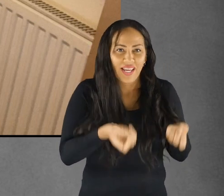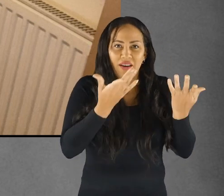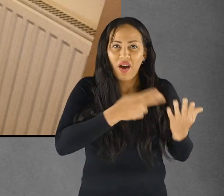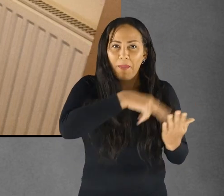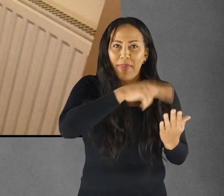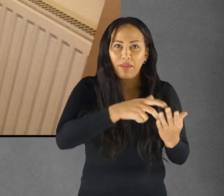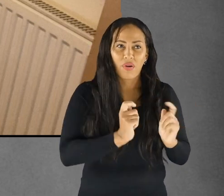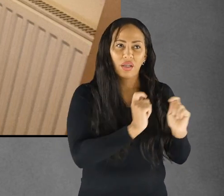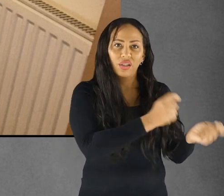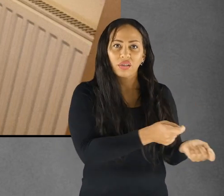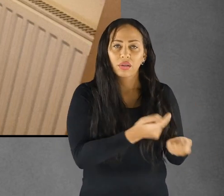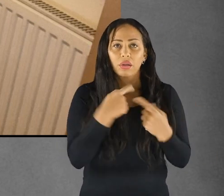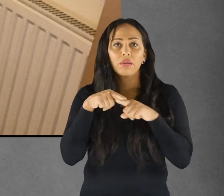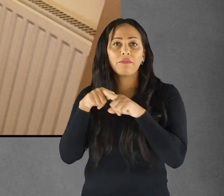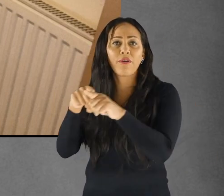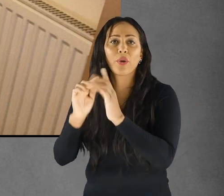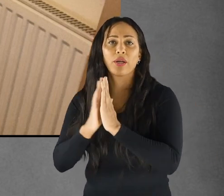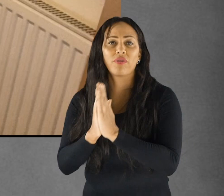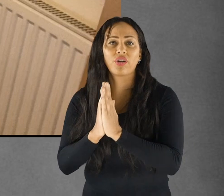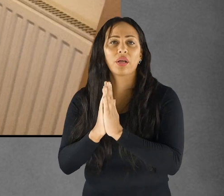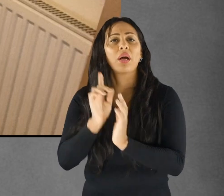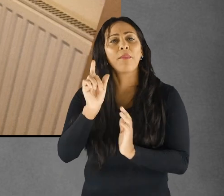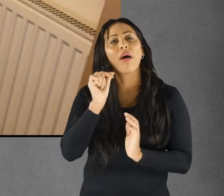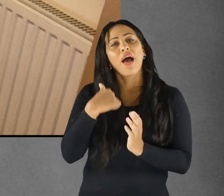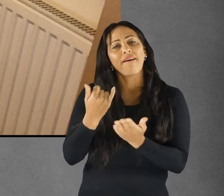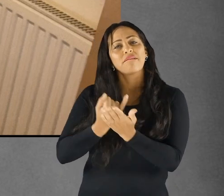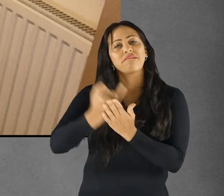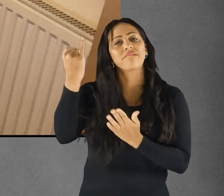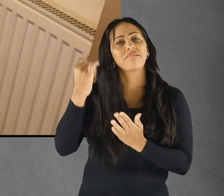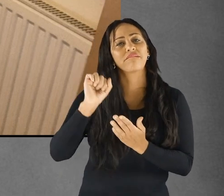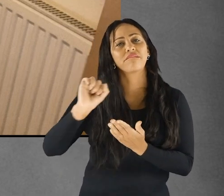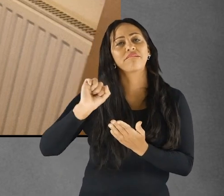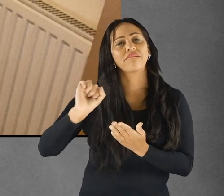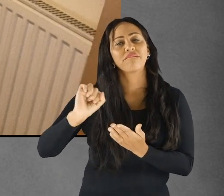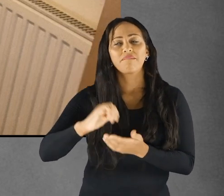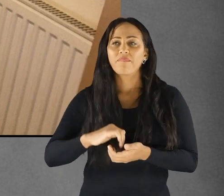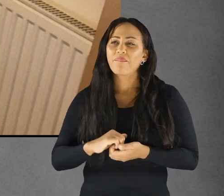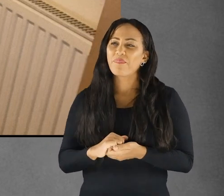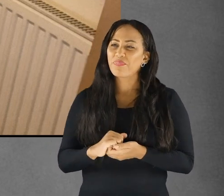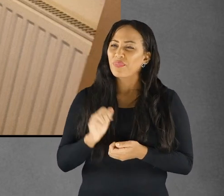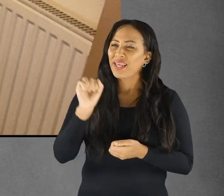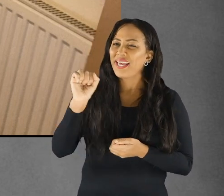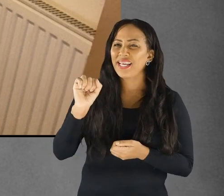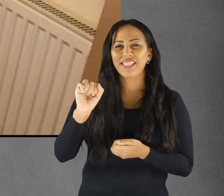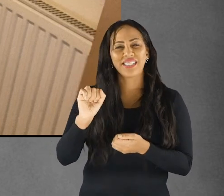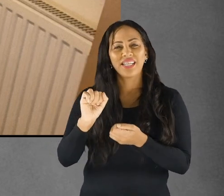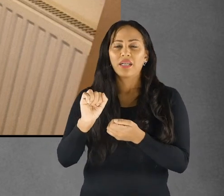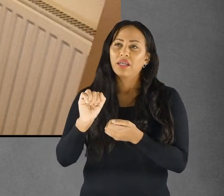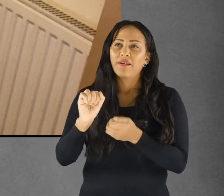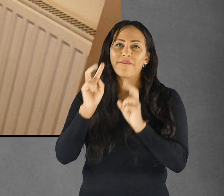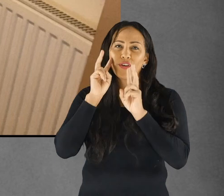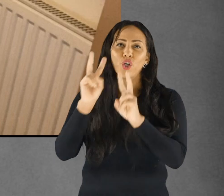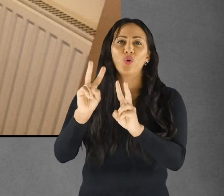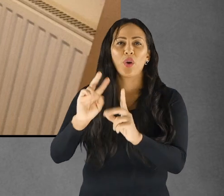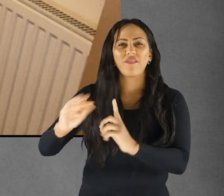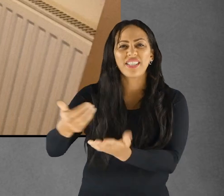my paintbrush and devoting my life to religion. What I did object to, particularly, was the narrow definition